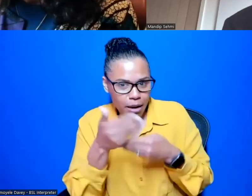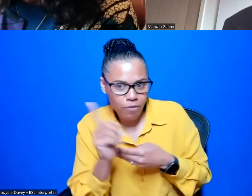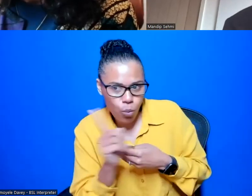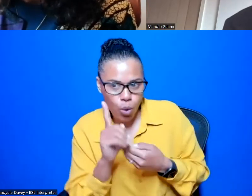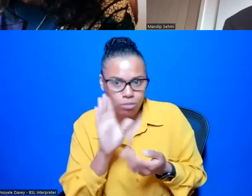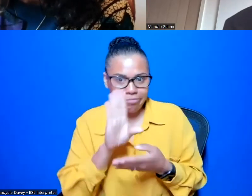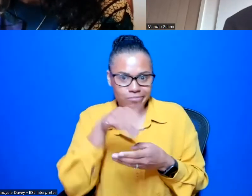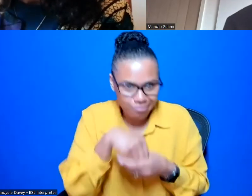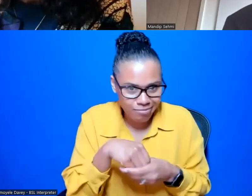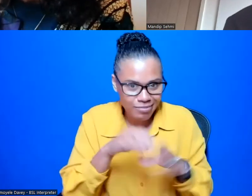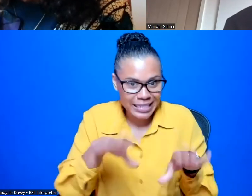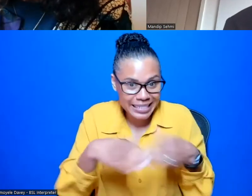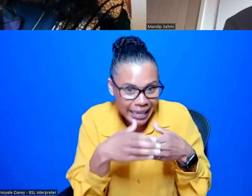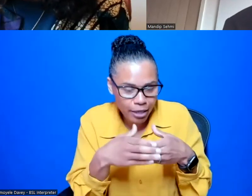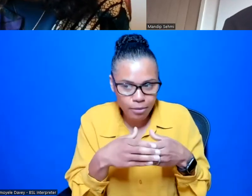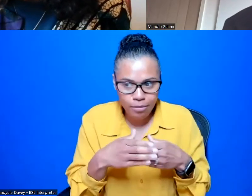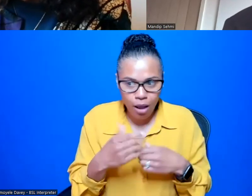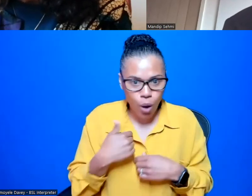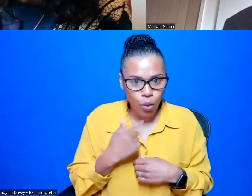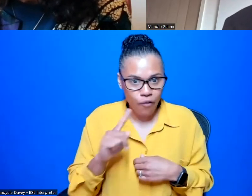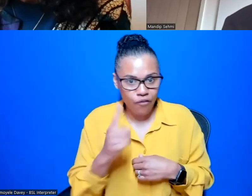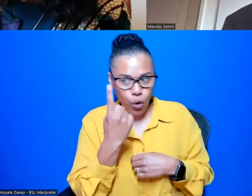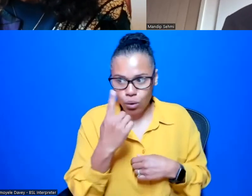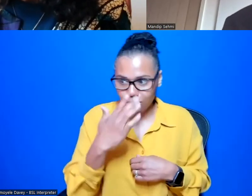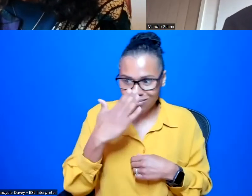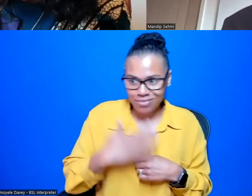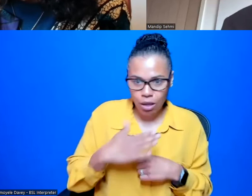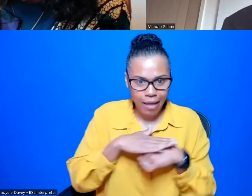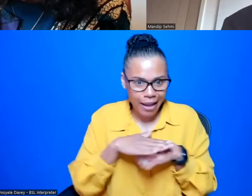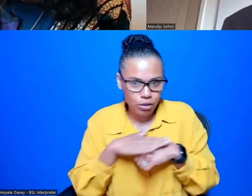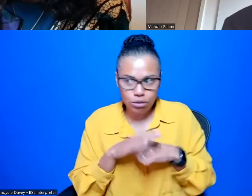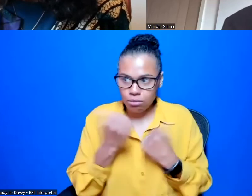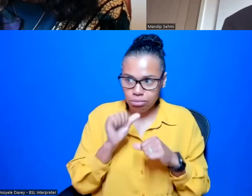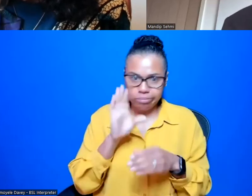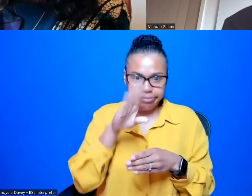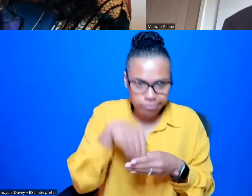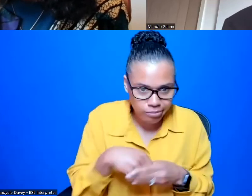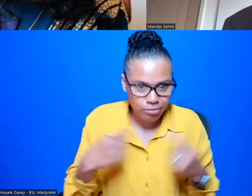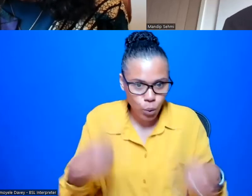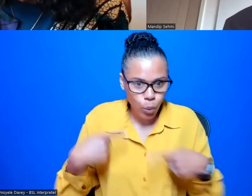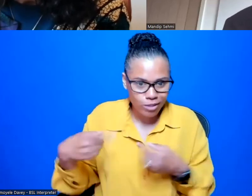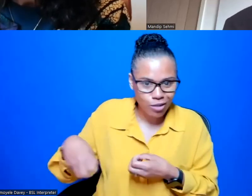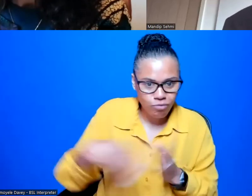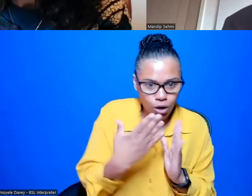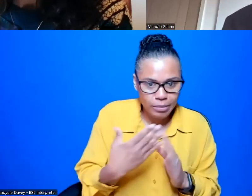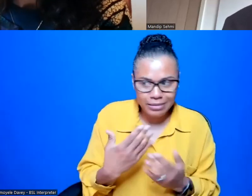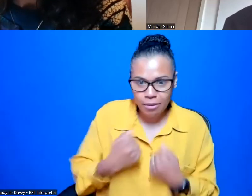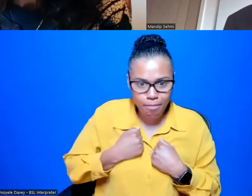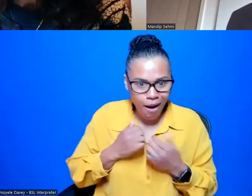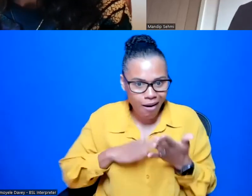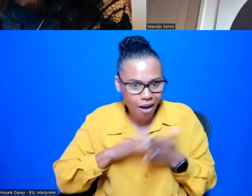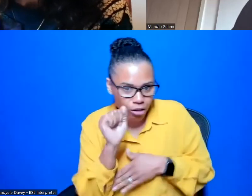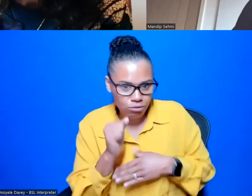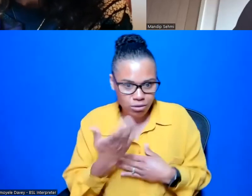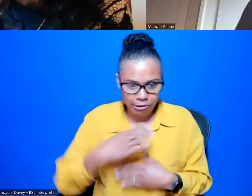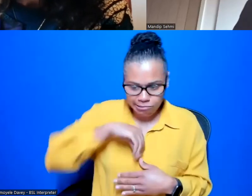South Asians to take on wheelchair rugby, and just bringing your own culture and who I was difficult. I almost felt